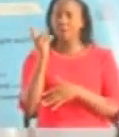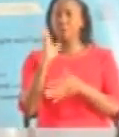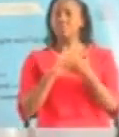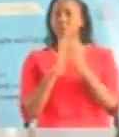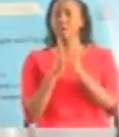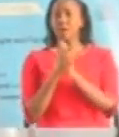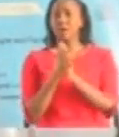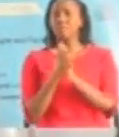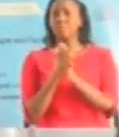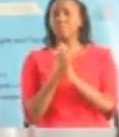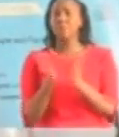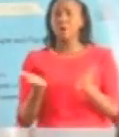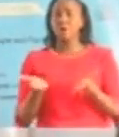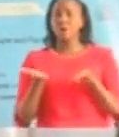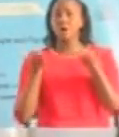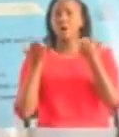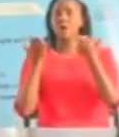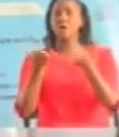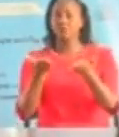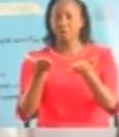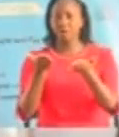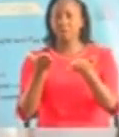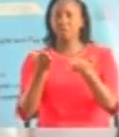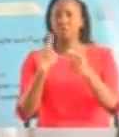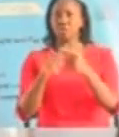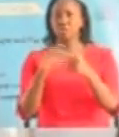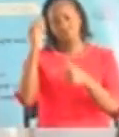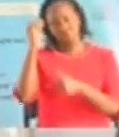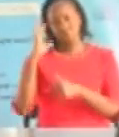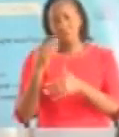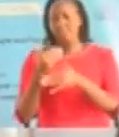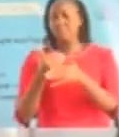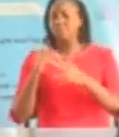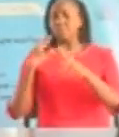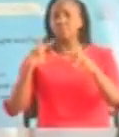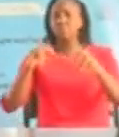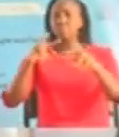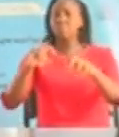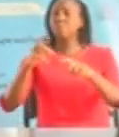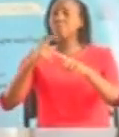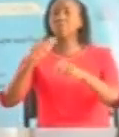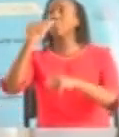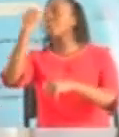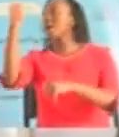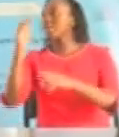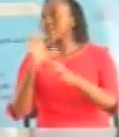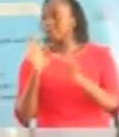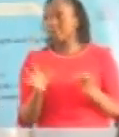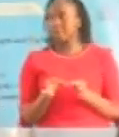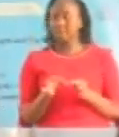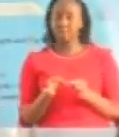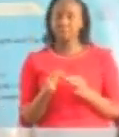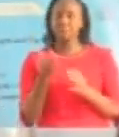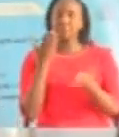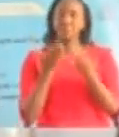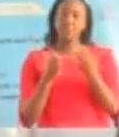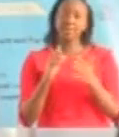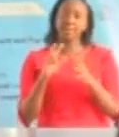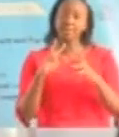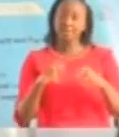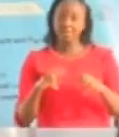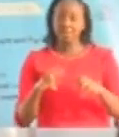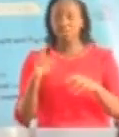offered to students before sourcing others from elsewhere, whether it's research or support